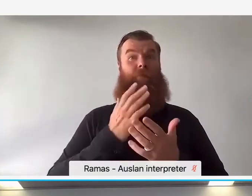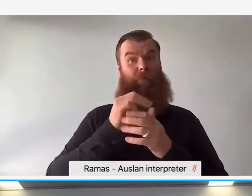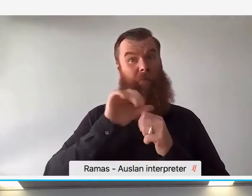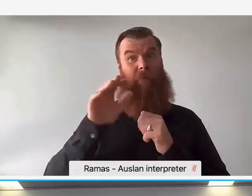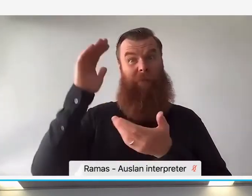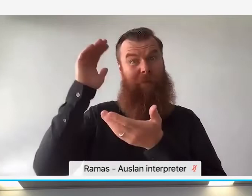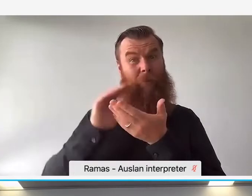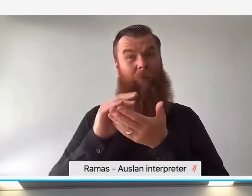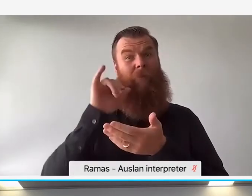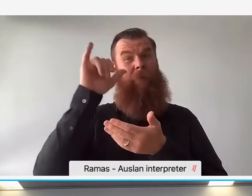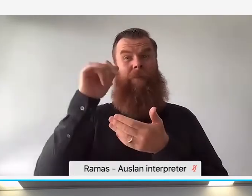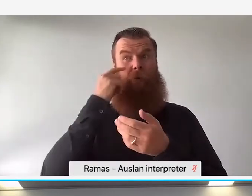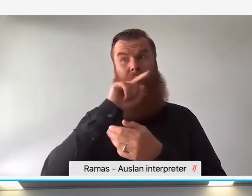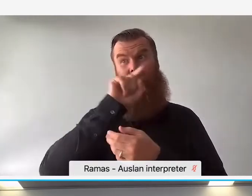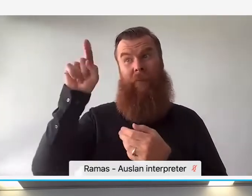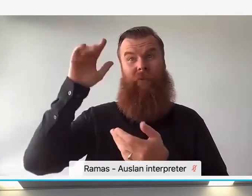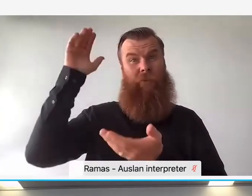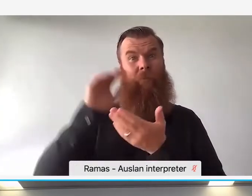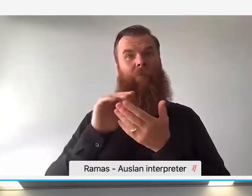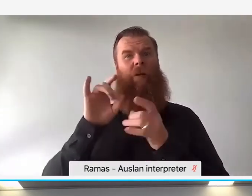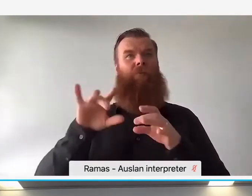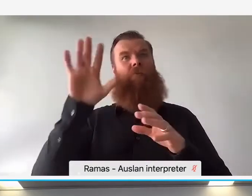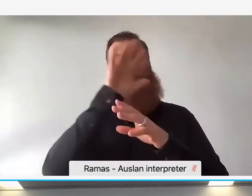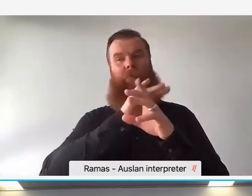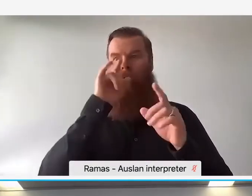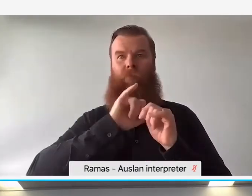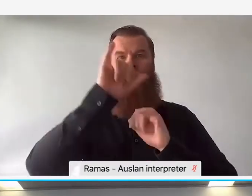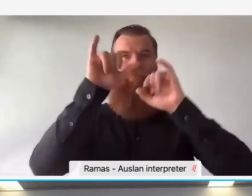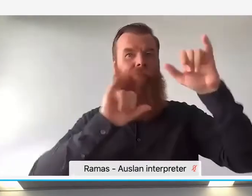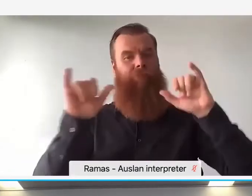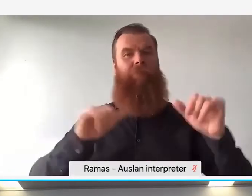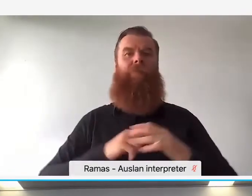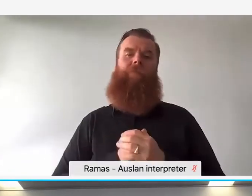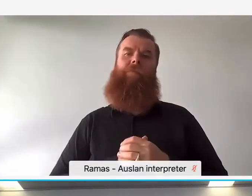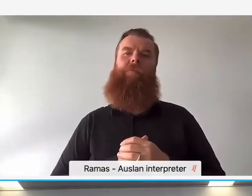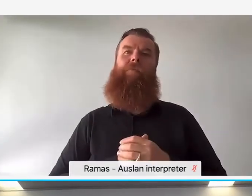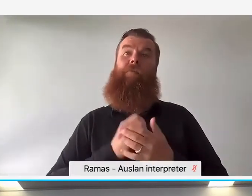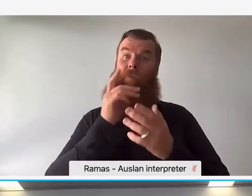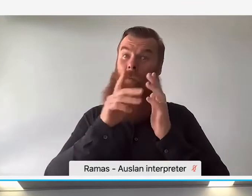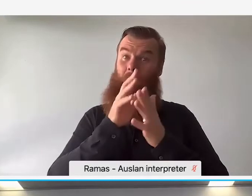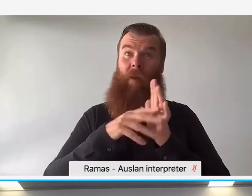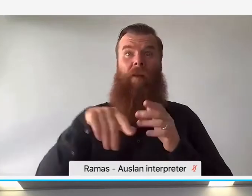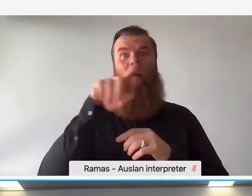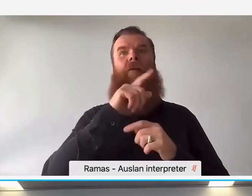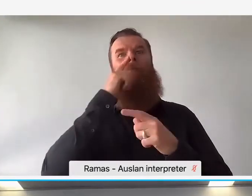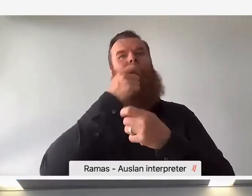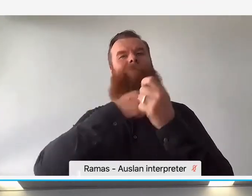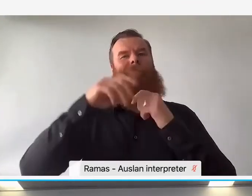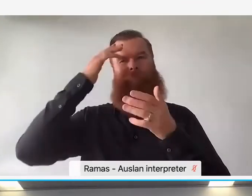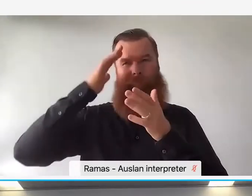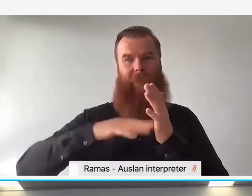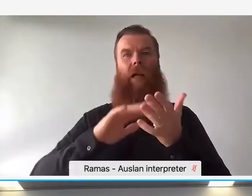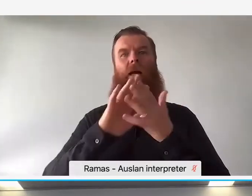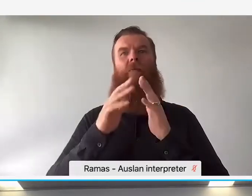that workers would travel back and forth to your locations themselves so they become familiar with how to do it.